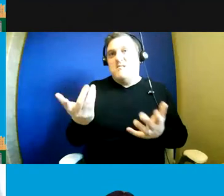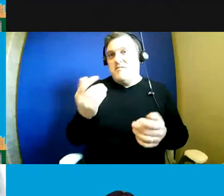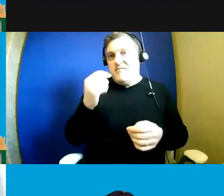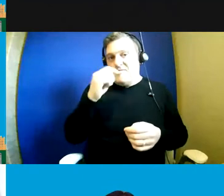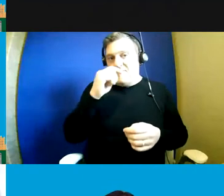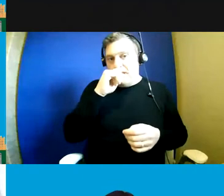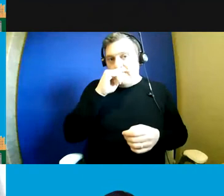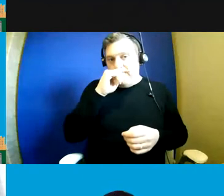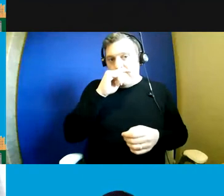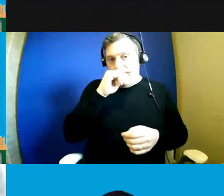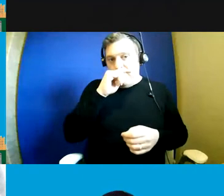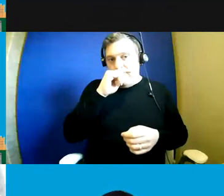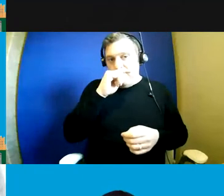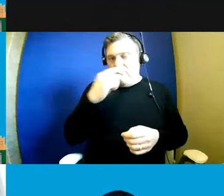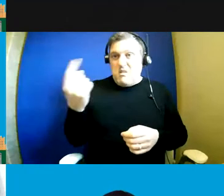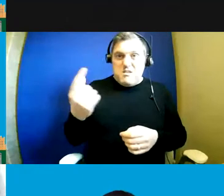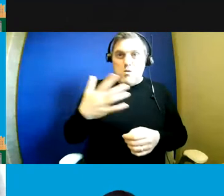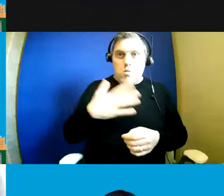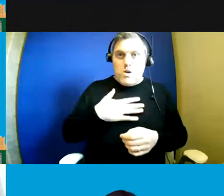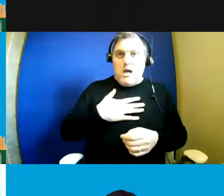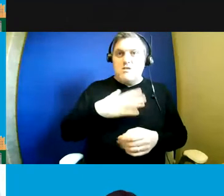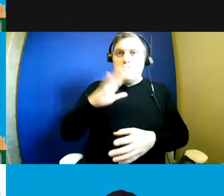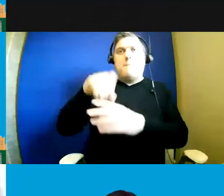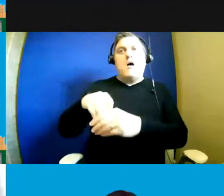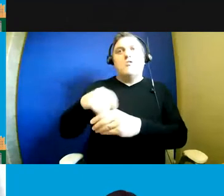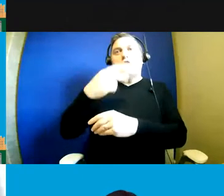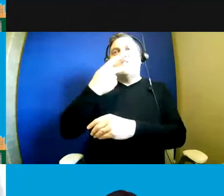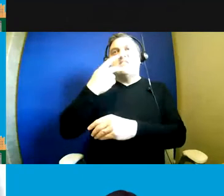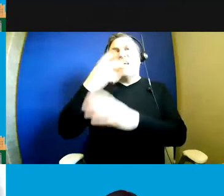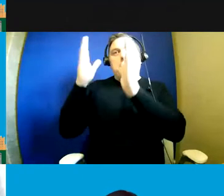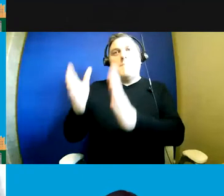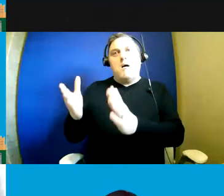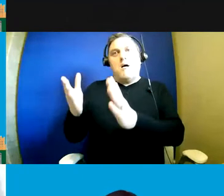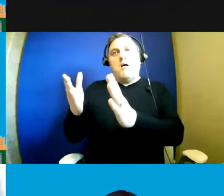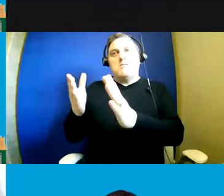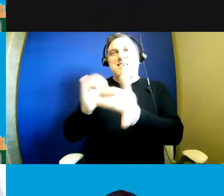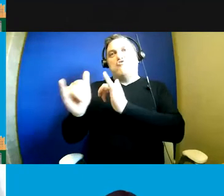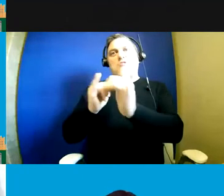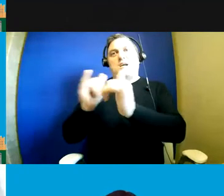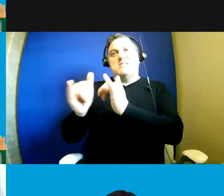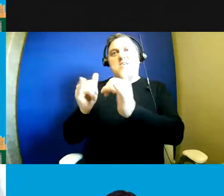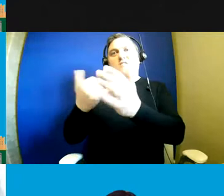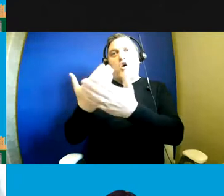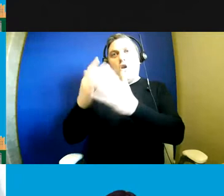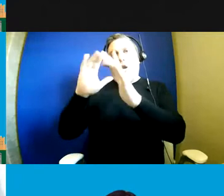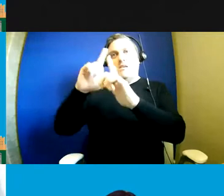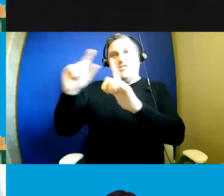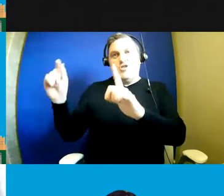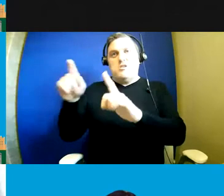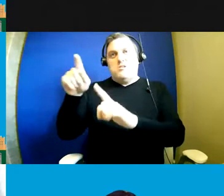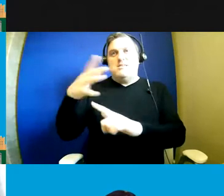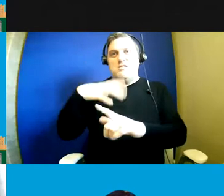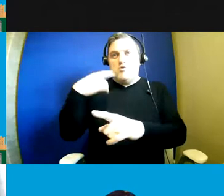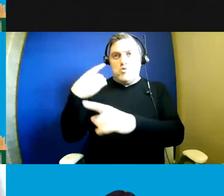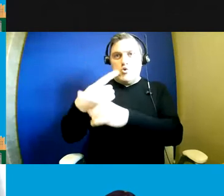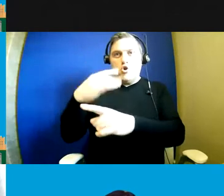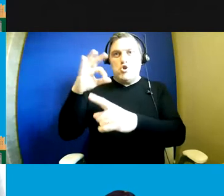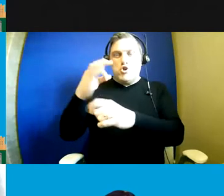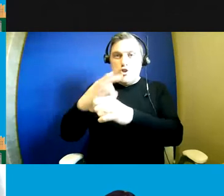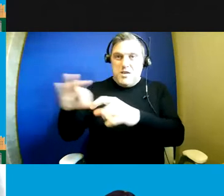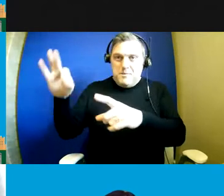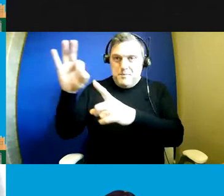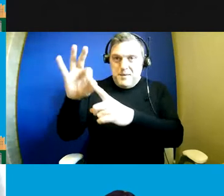So just to add, for somebody that is thinking they'd like to be part of that phase two interactive digital platform, they would need to speak to their GP and be referred